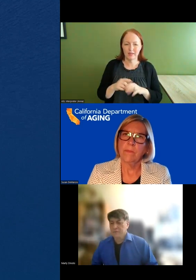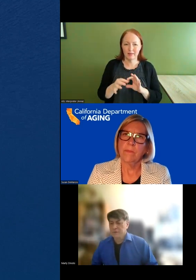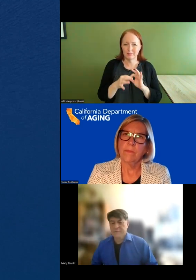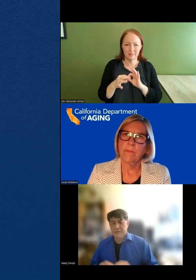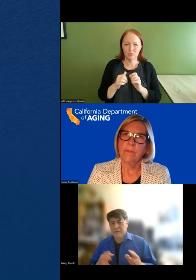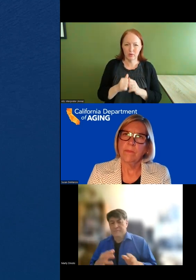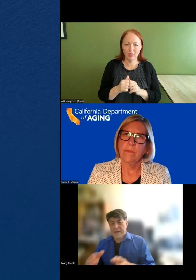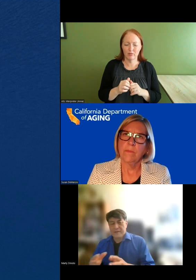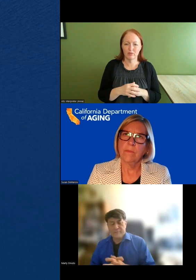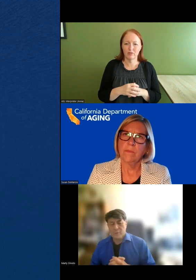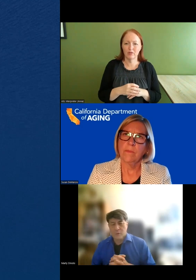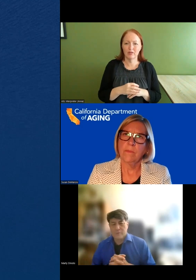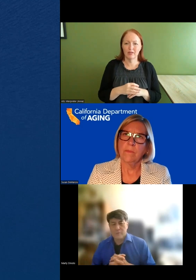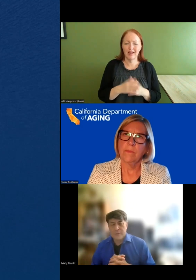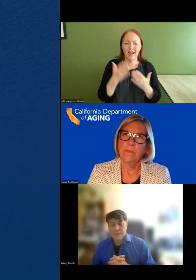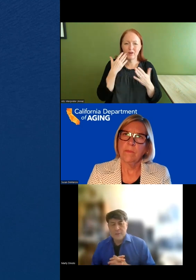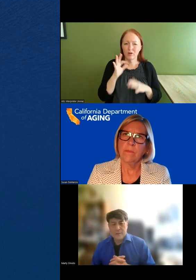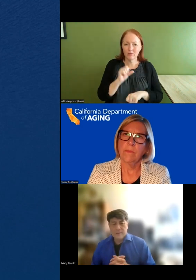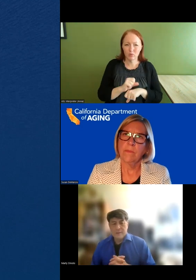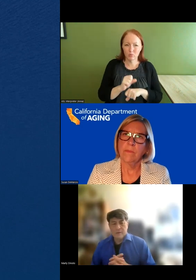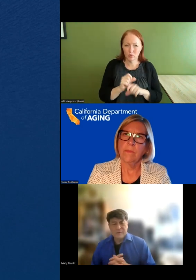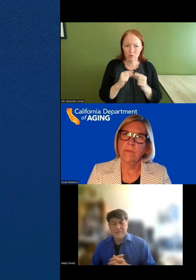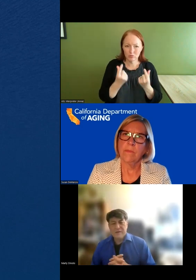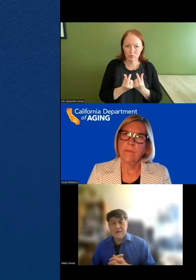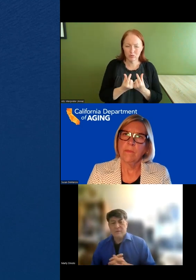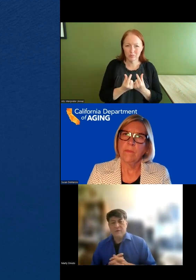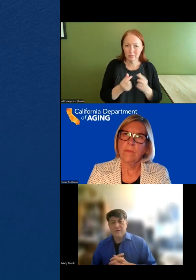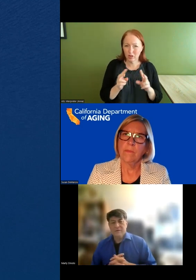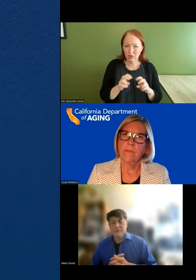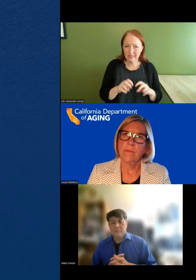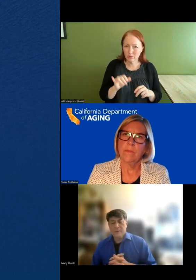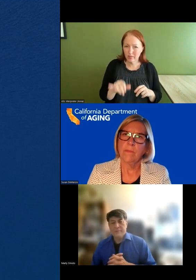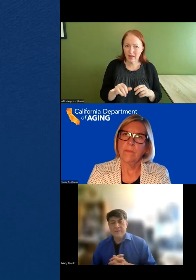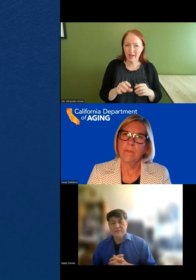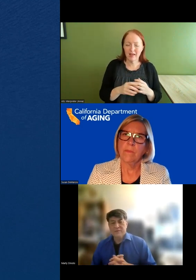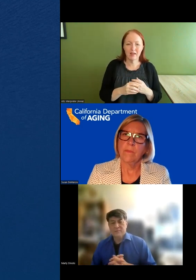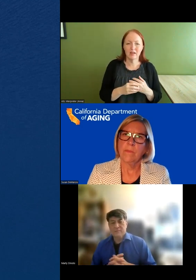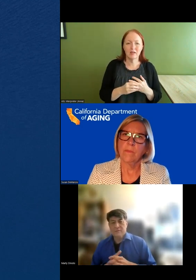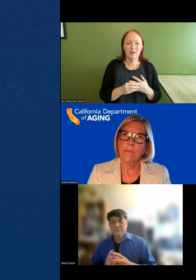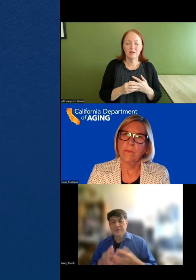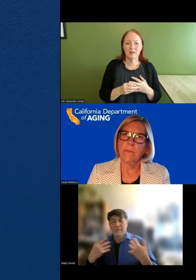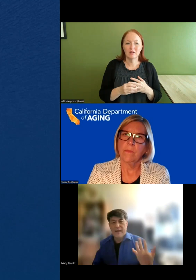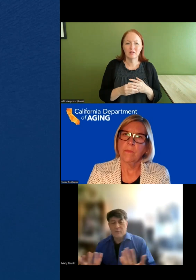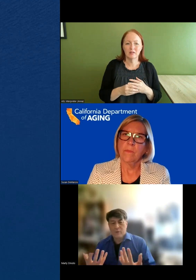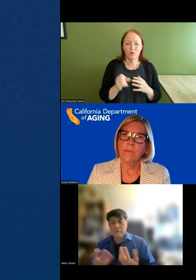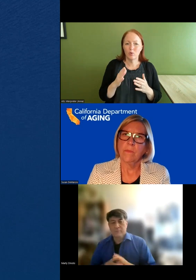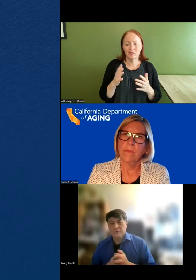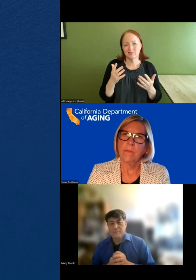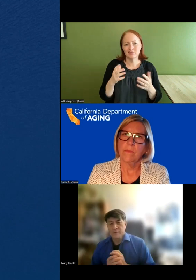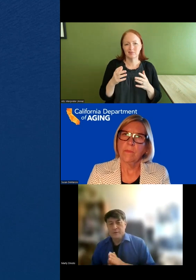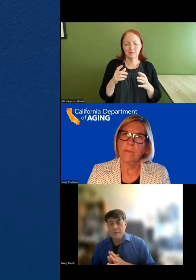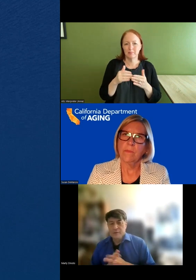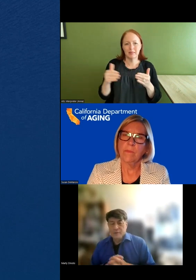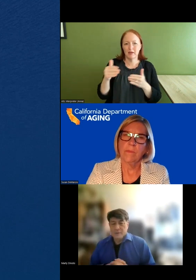And so I don't know if your work group looked into that, or maybe it's beyond that work group